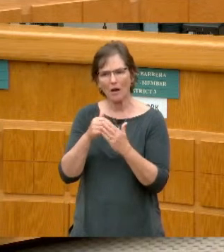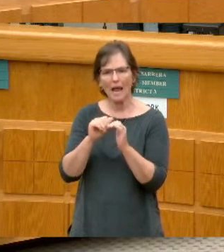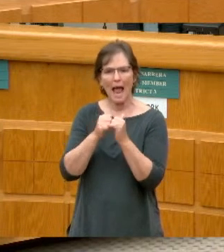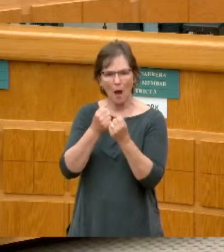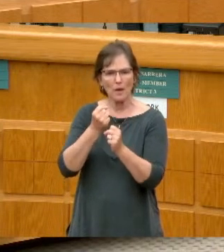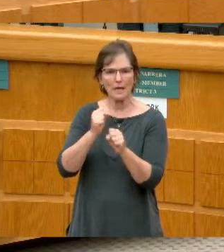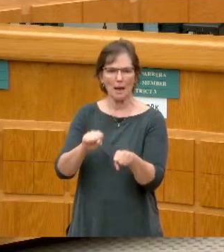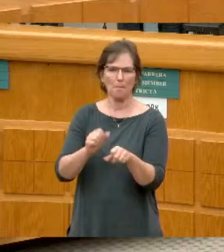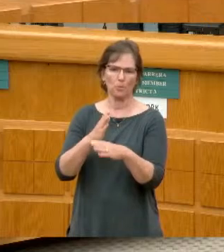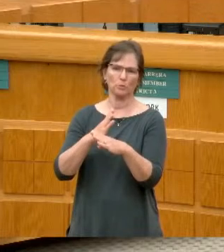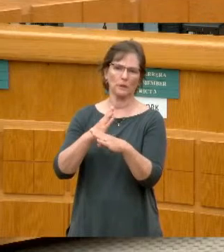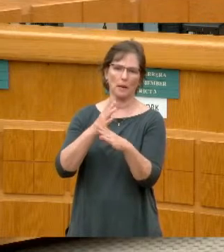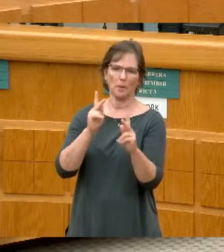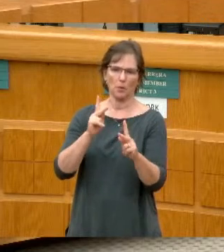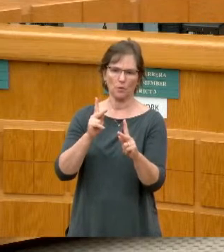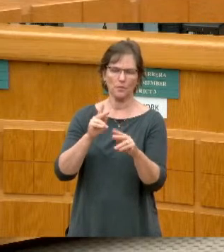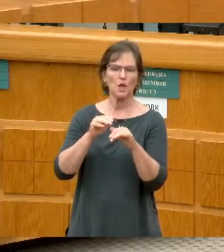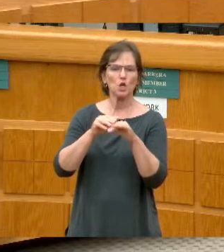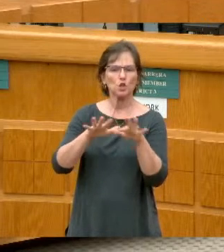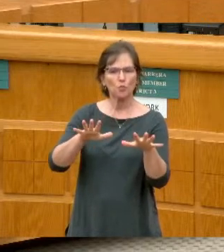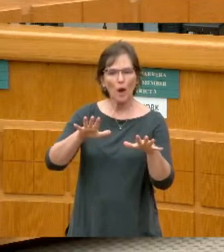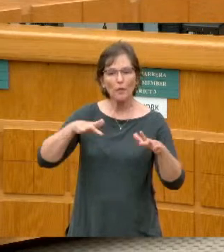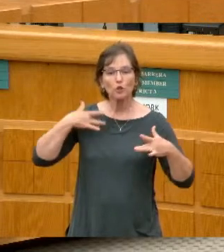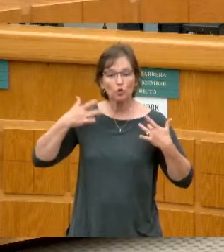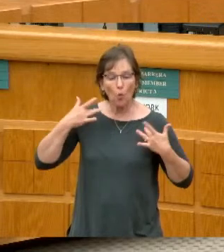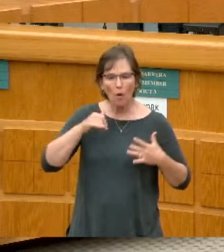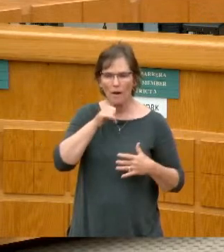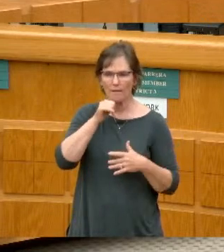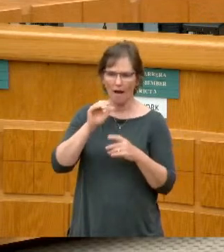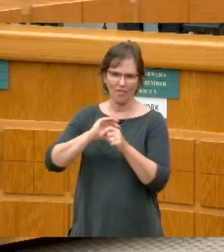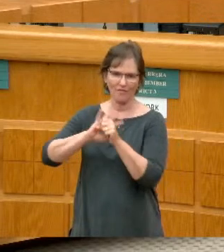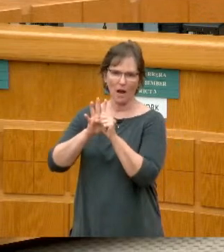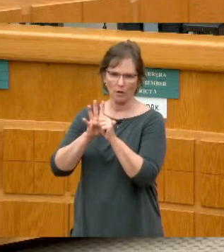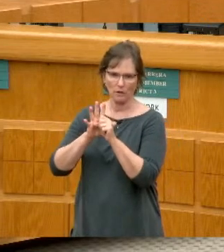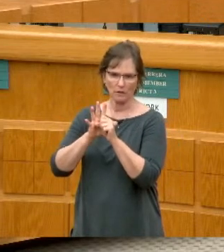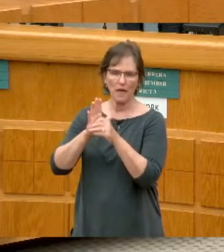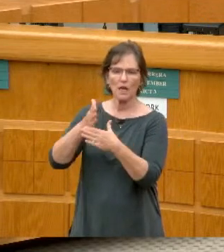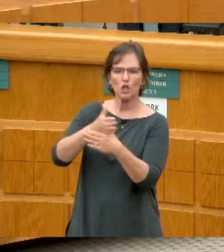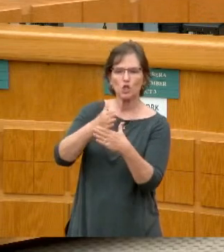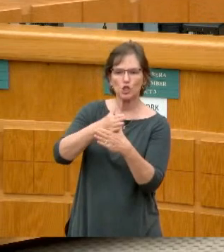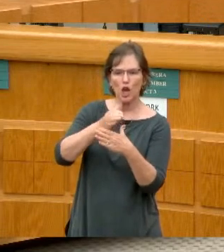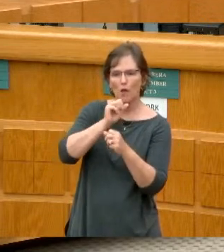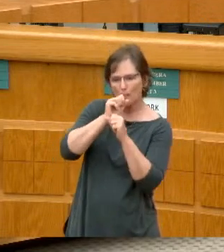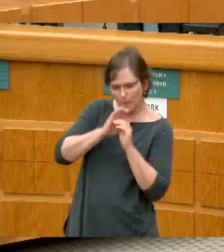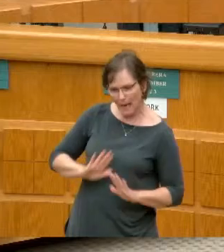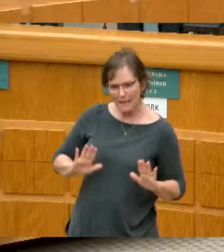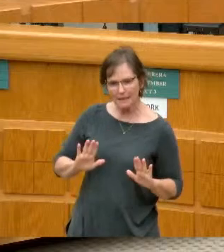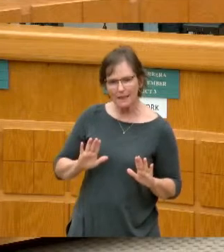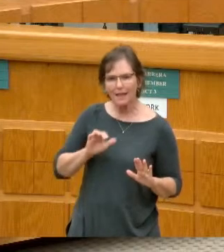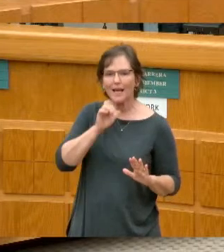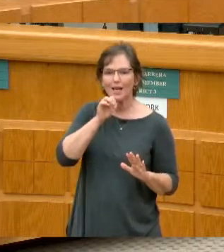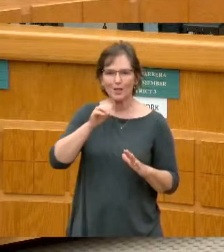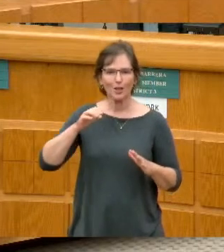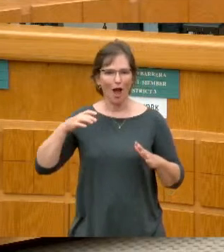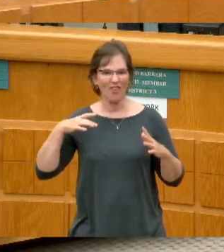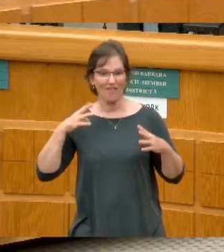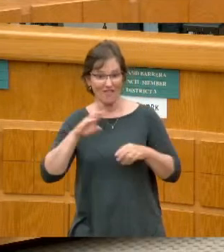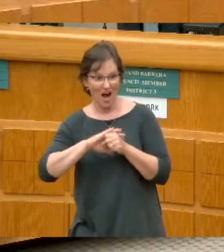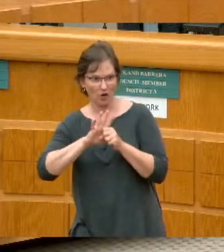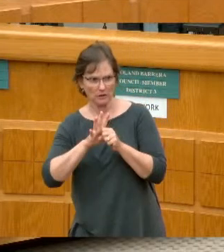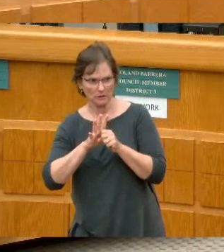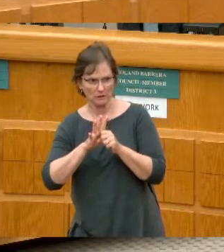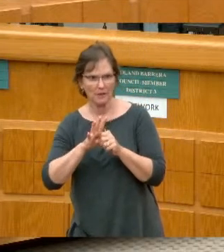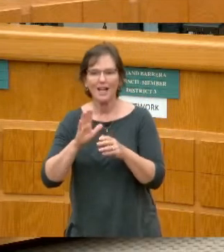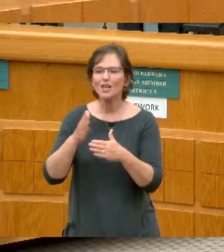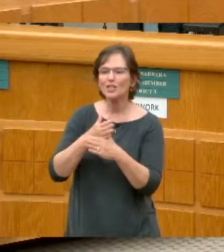holidays is going to be hampered if we are not well. And so we've focused on messages that are going to